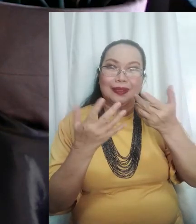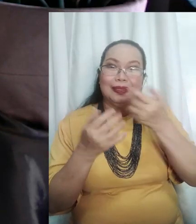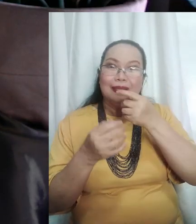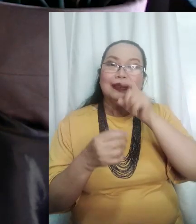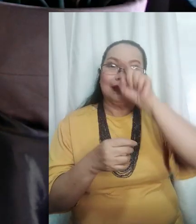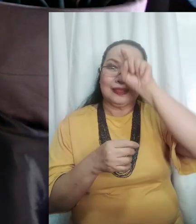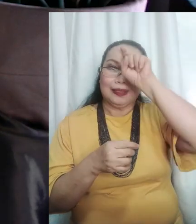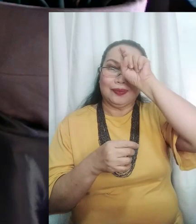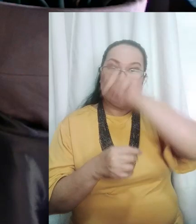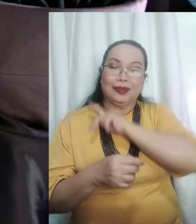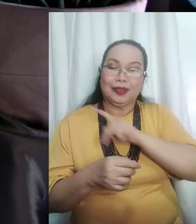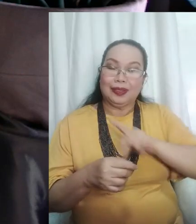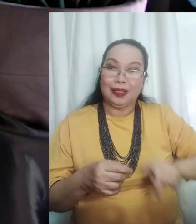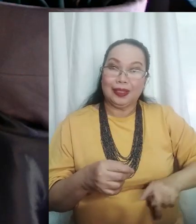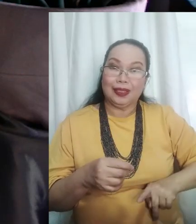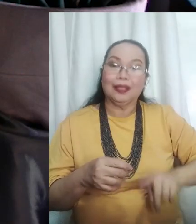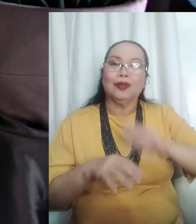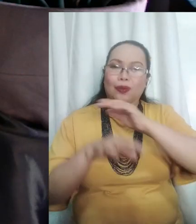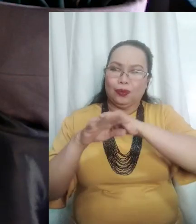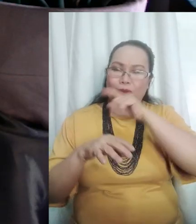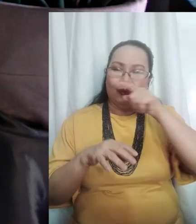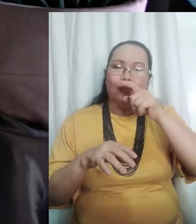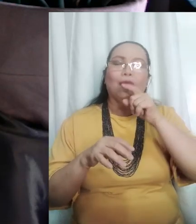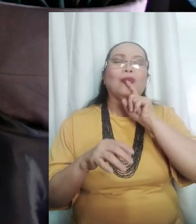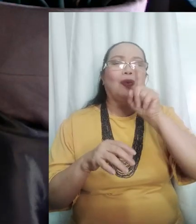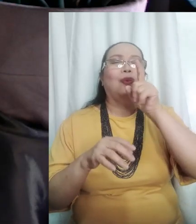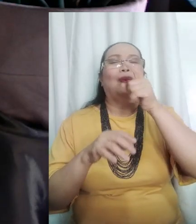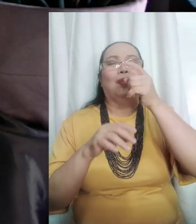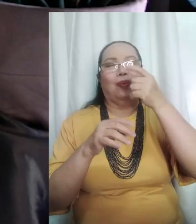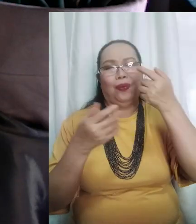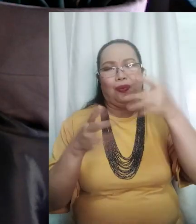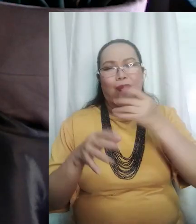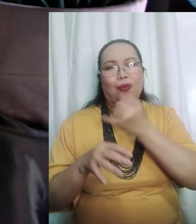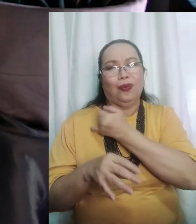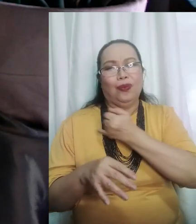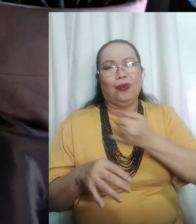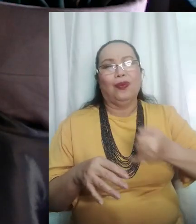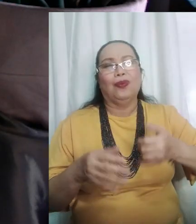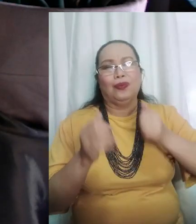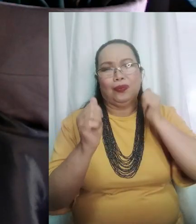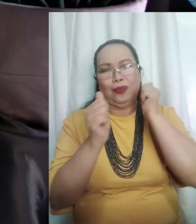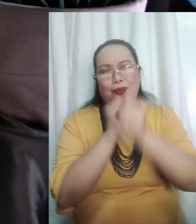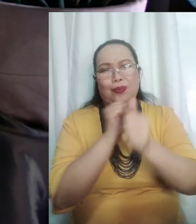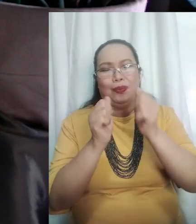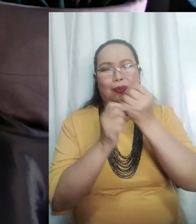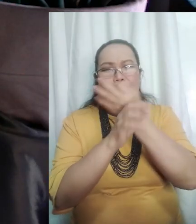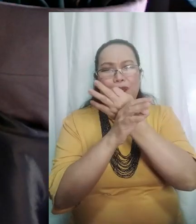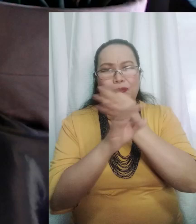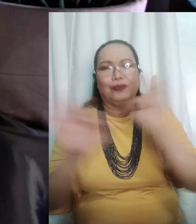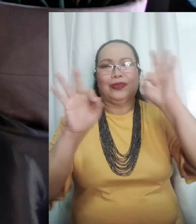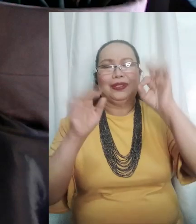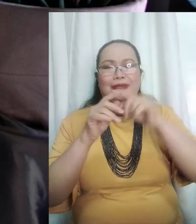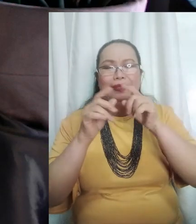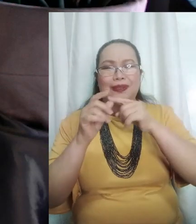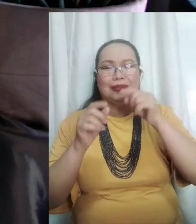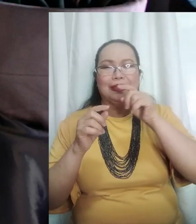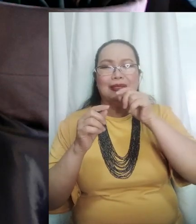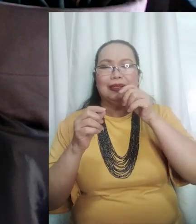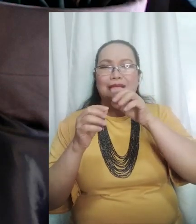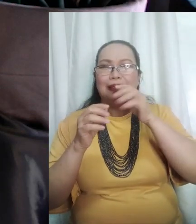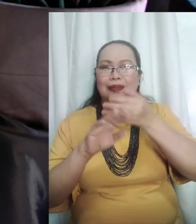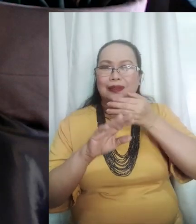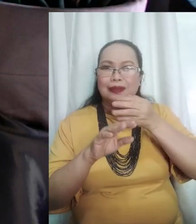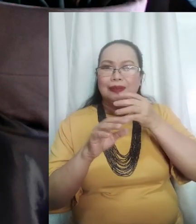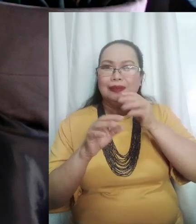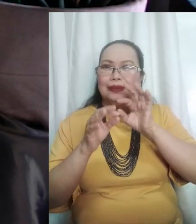story. Joseph was released and came face to face with Pharaoh, and Pharaoh asked him to interpret his dream.